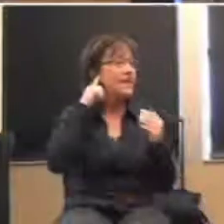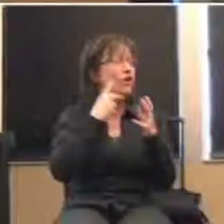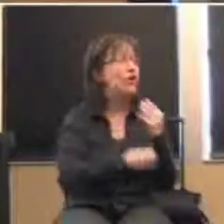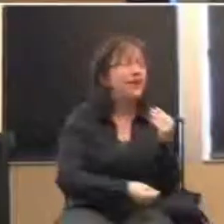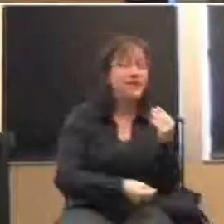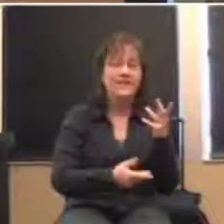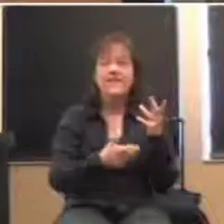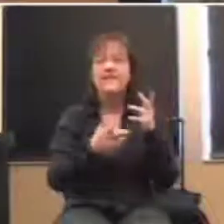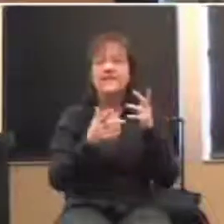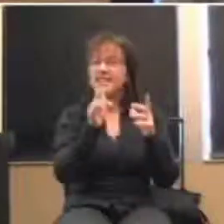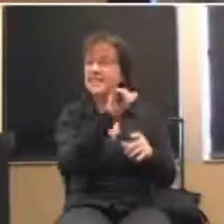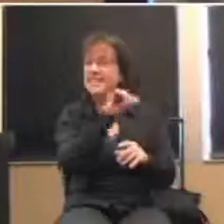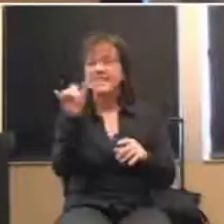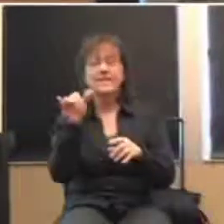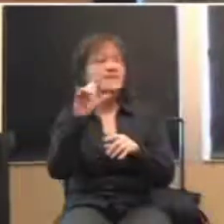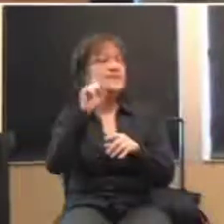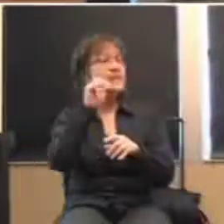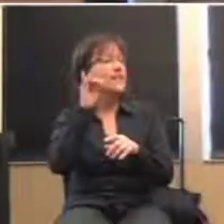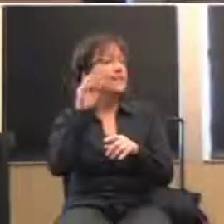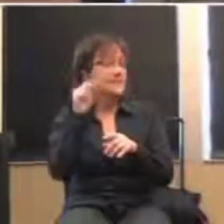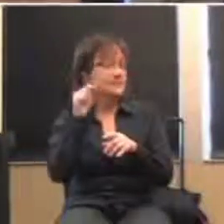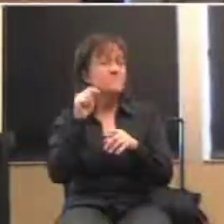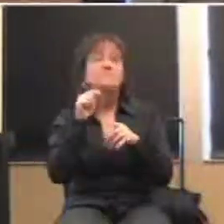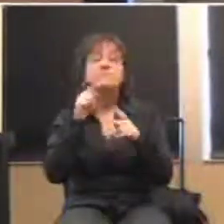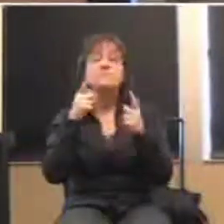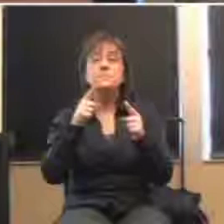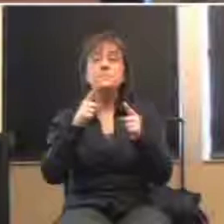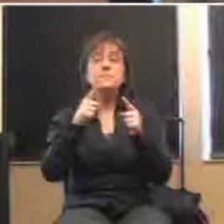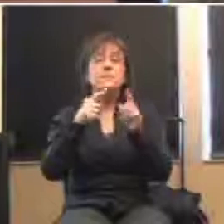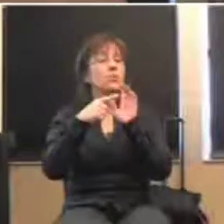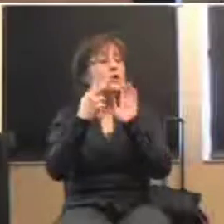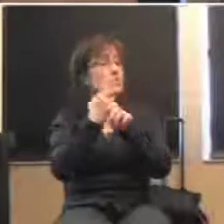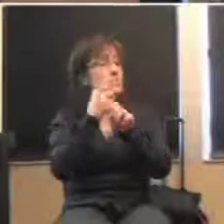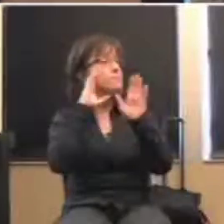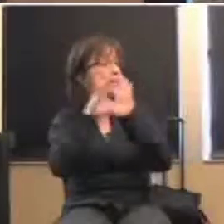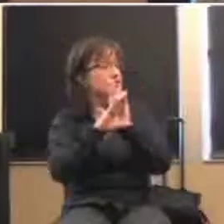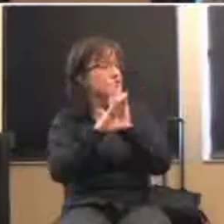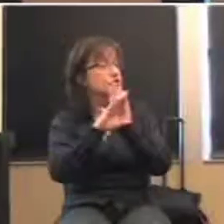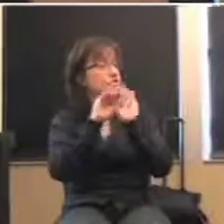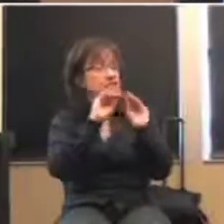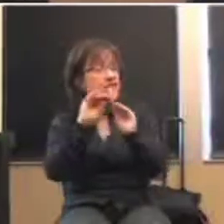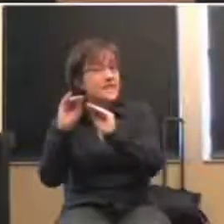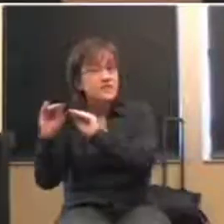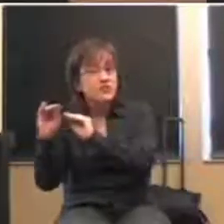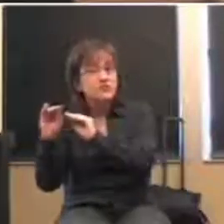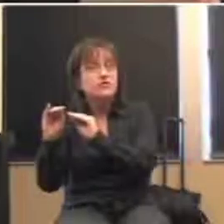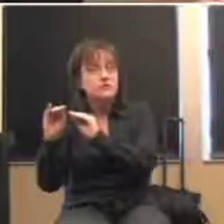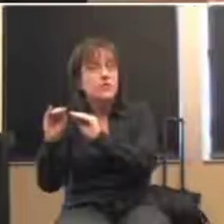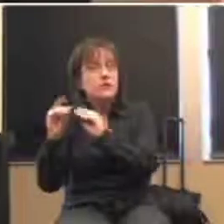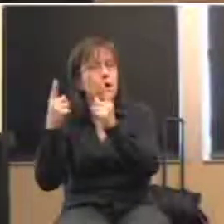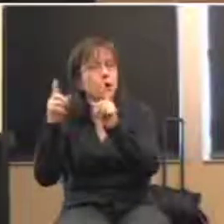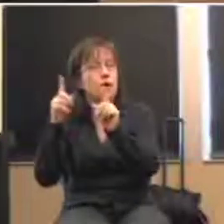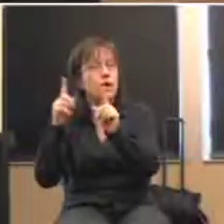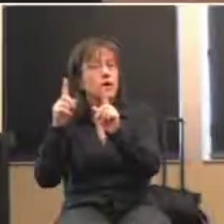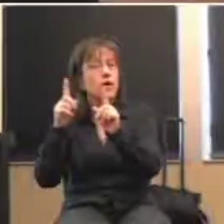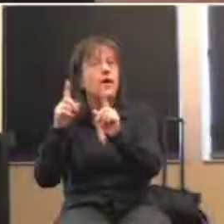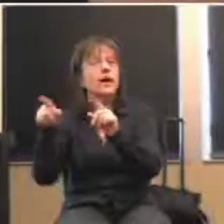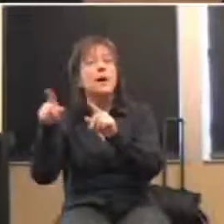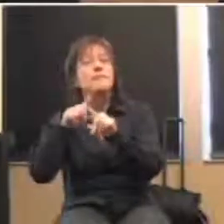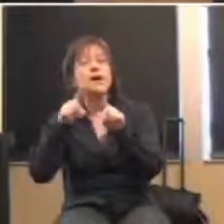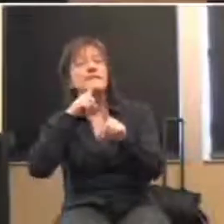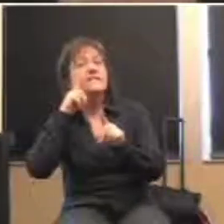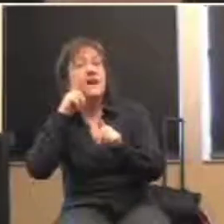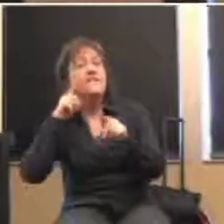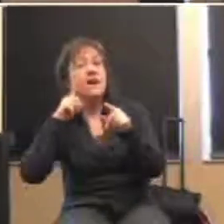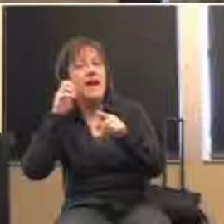using pictures with kids with autism works, I think what happens is in deaf ed, we see that as a step backward. Like, oh,